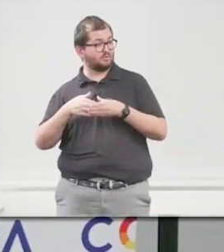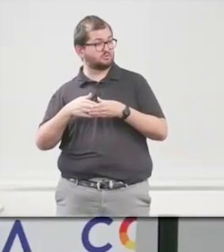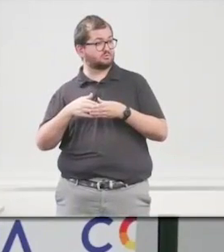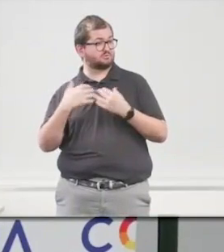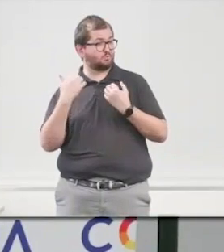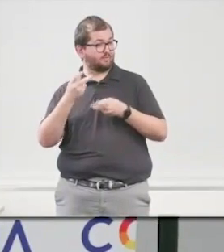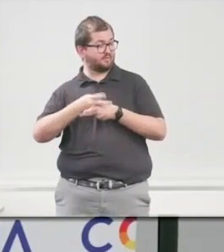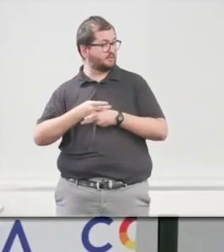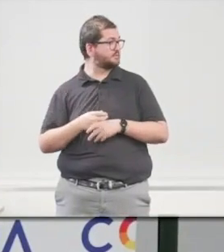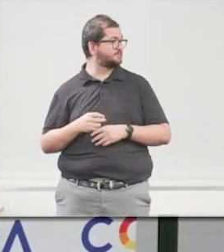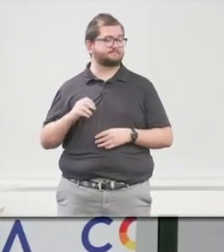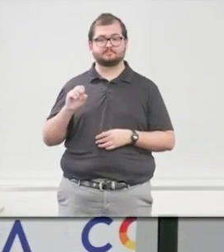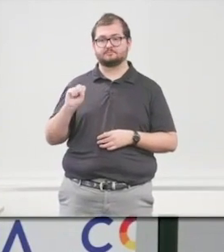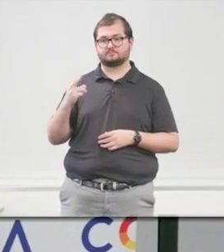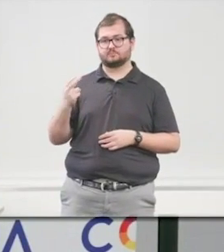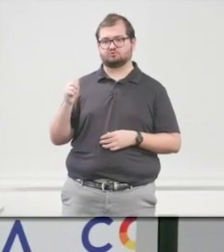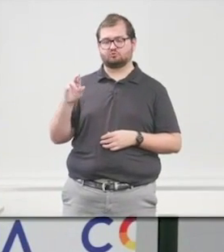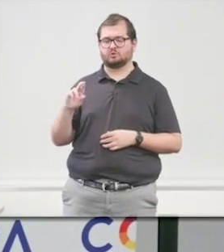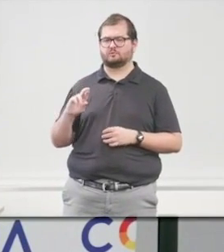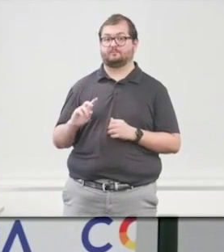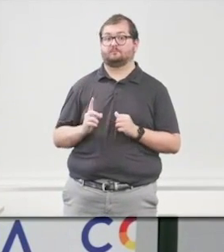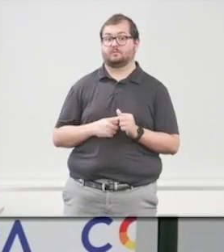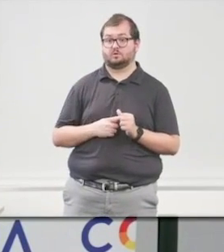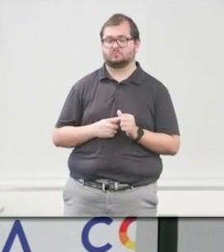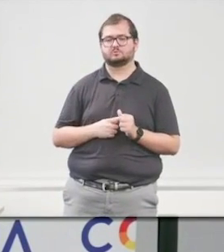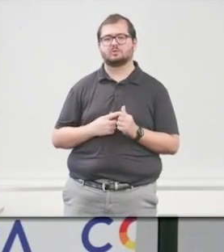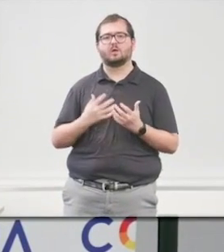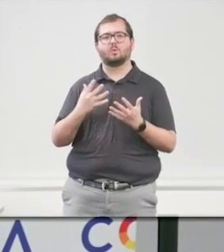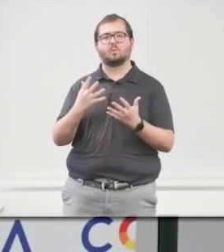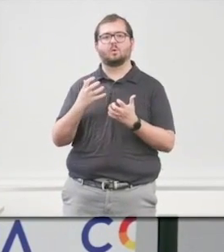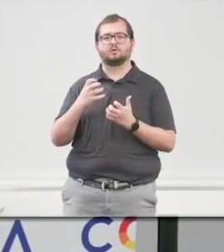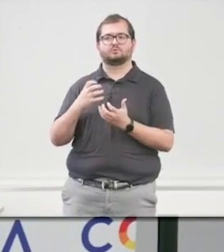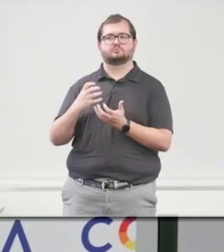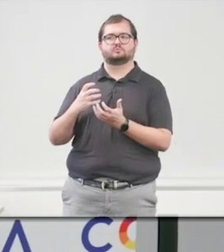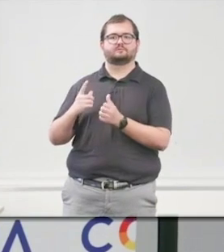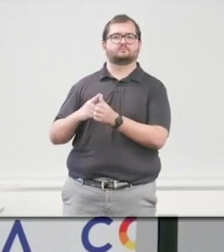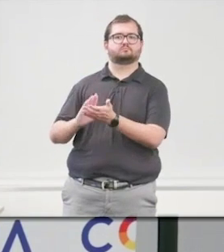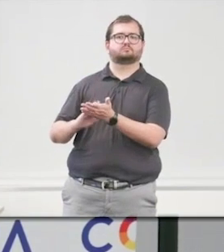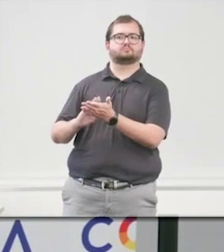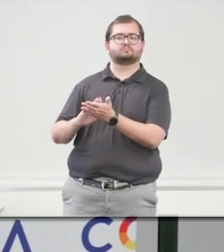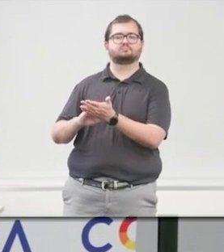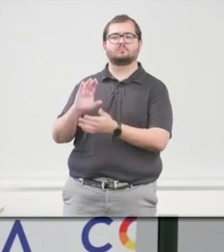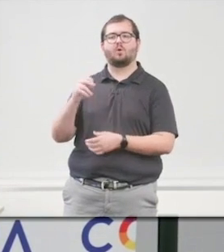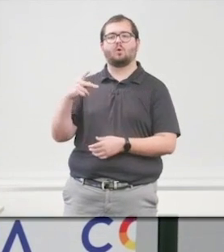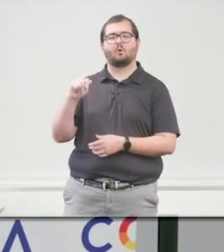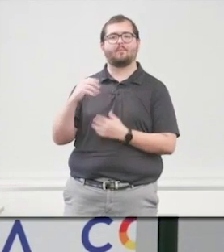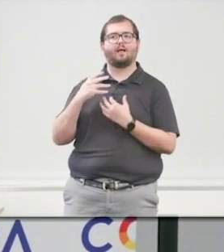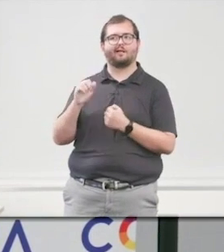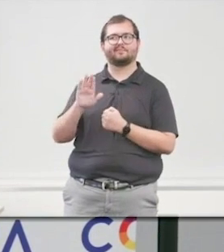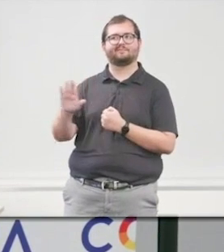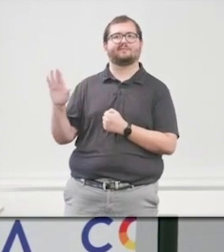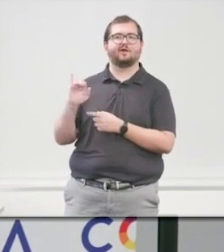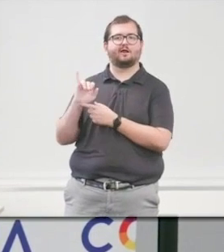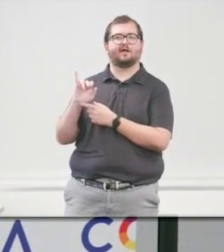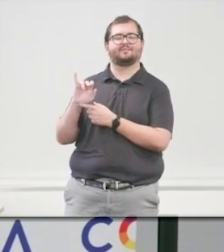So first, before I answer your question, I did want to give recognition to our own Copa Health Techno Wizards. Without their